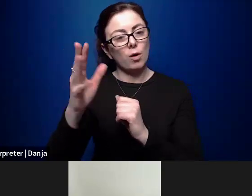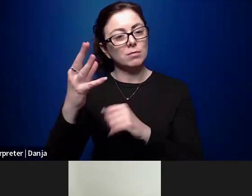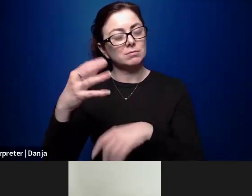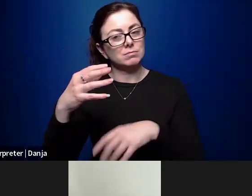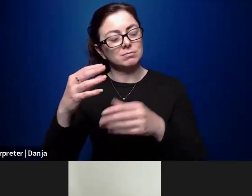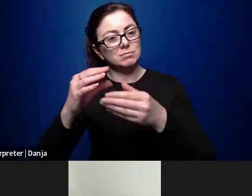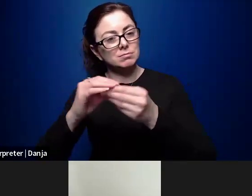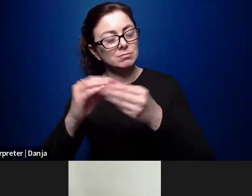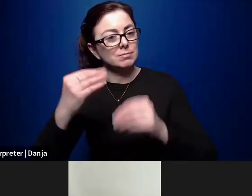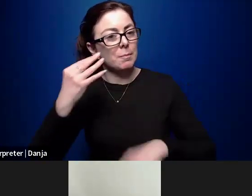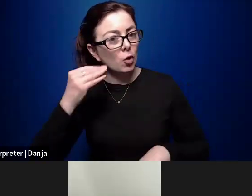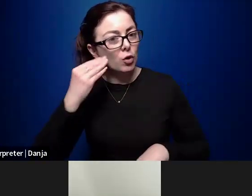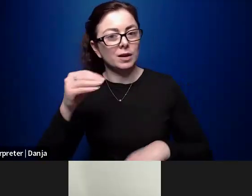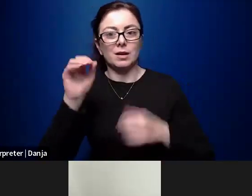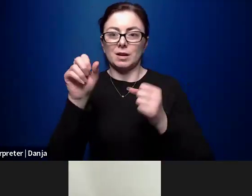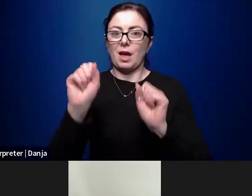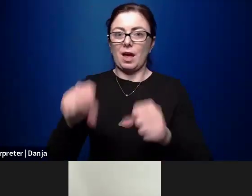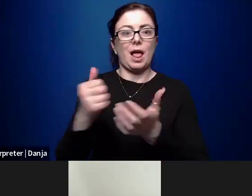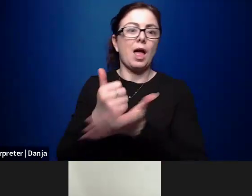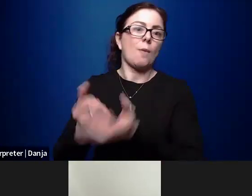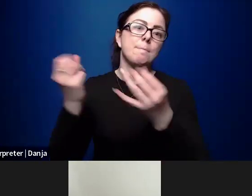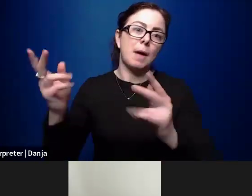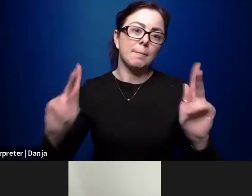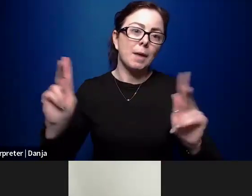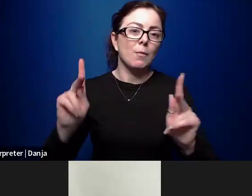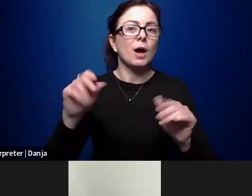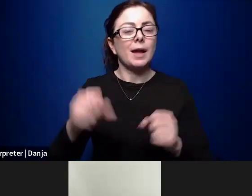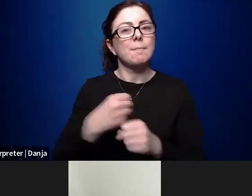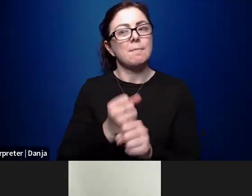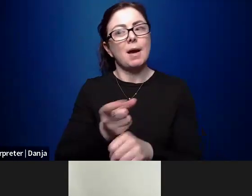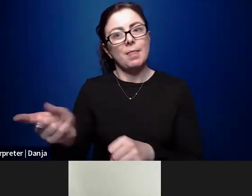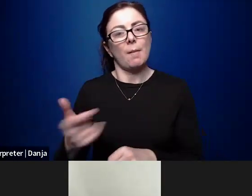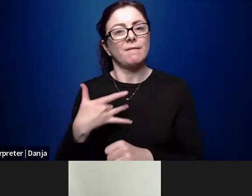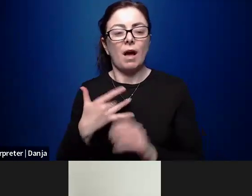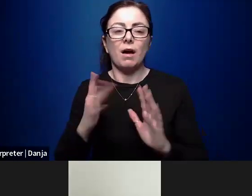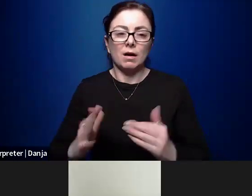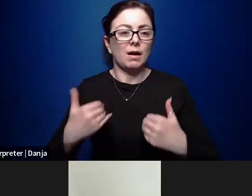people when they hear that and give them the strength too. So very good job.